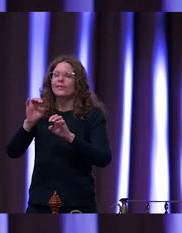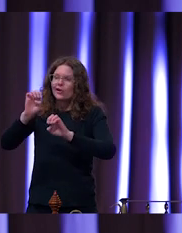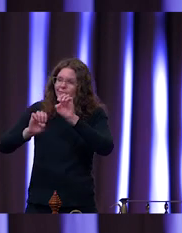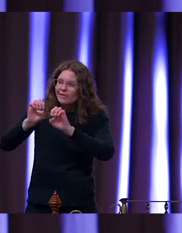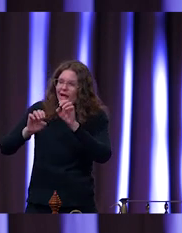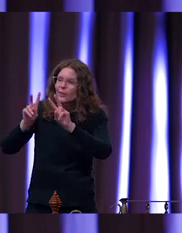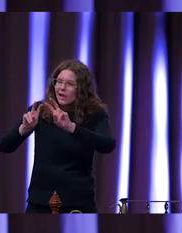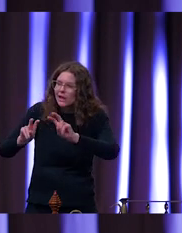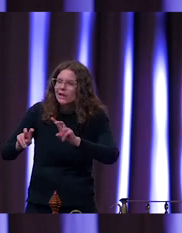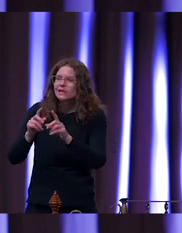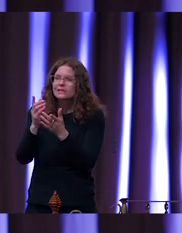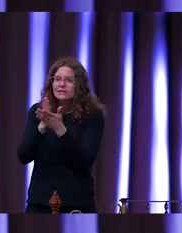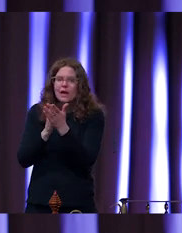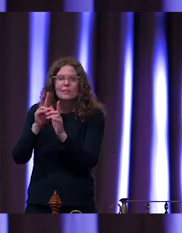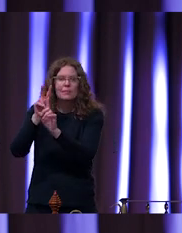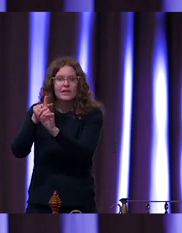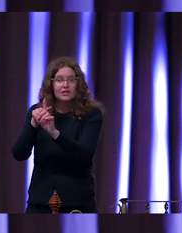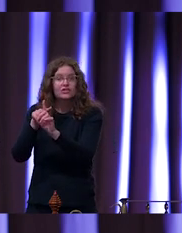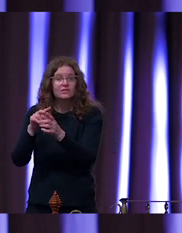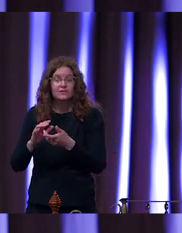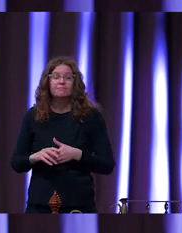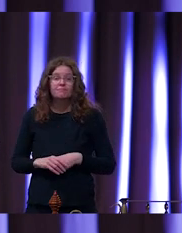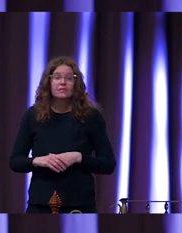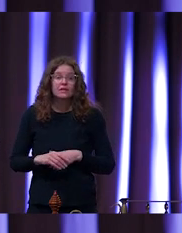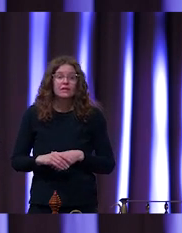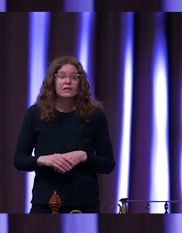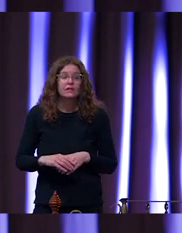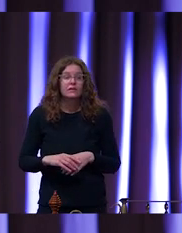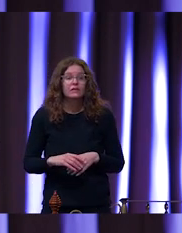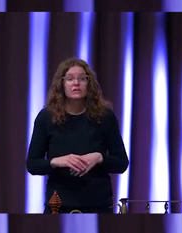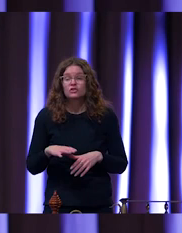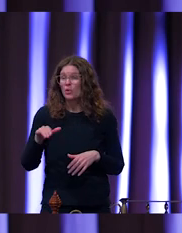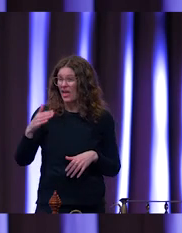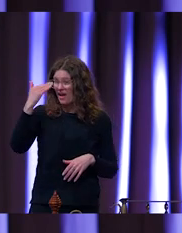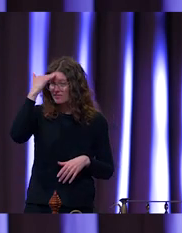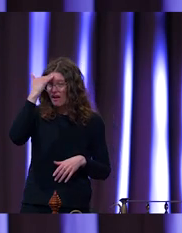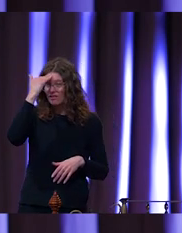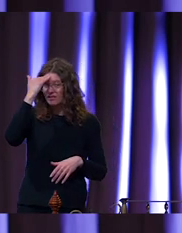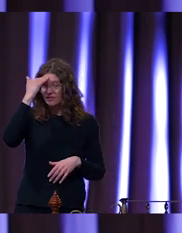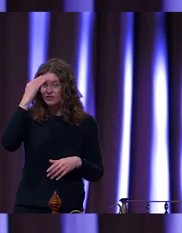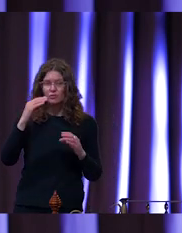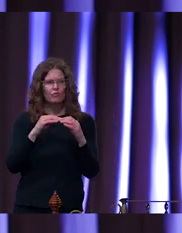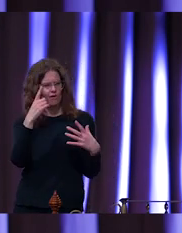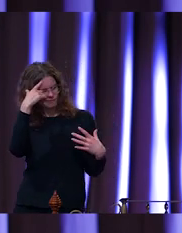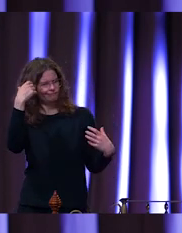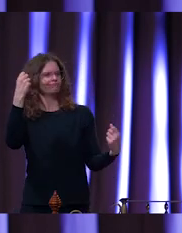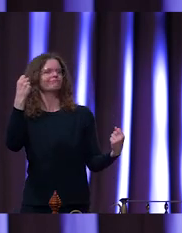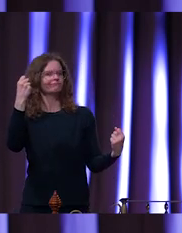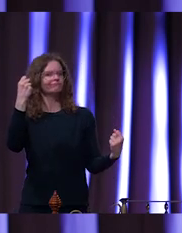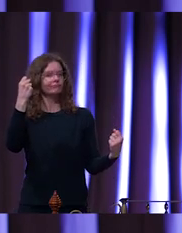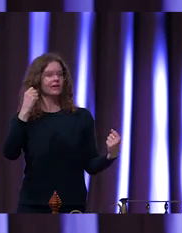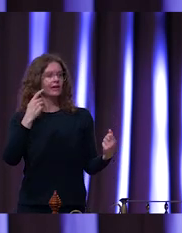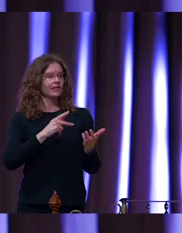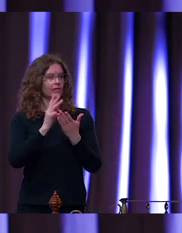are seeking to serve those communities, right? So there's that knowledge, right, and we're more confident that the programs that we're funding